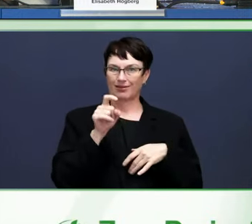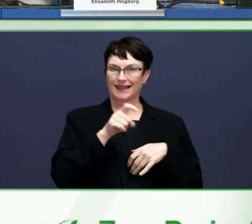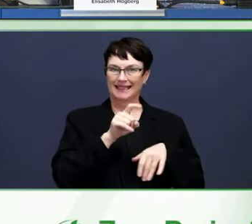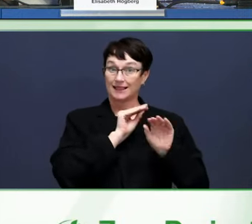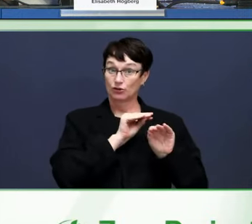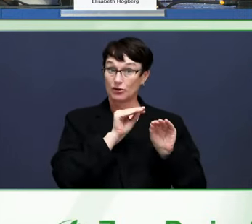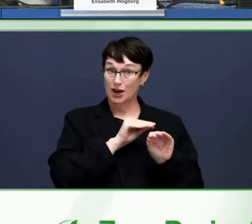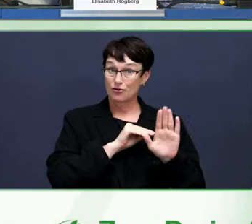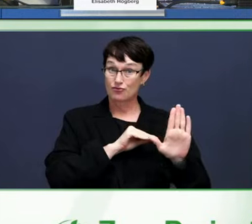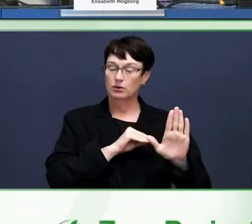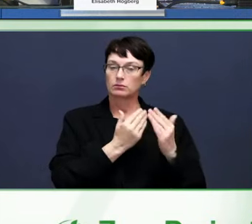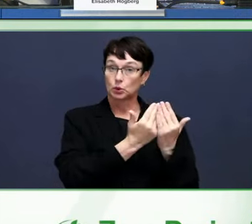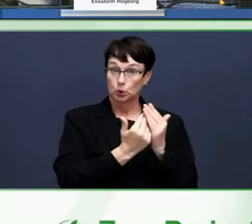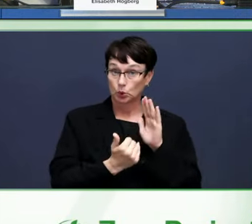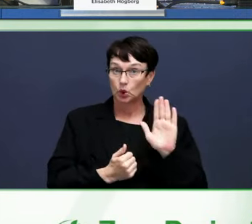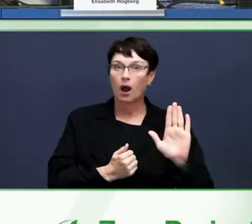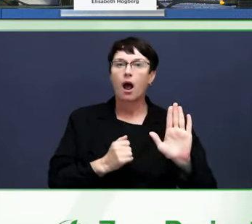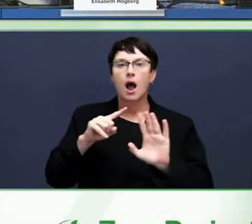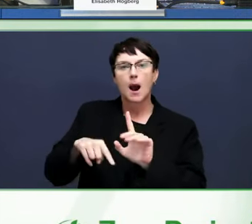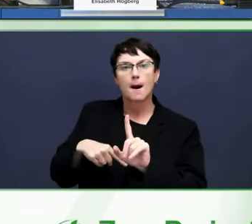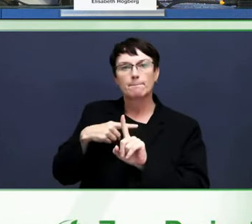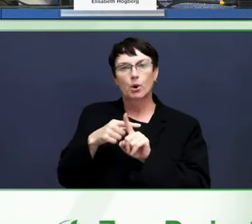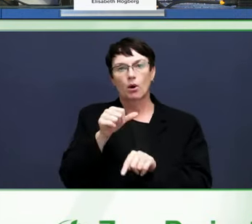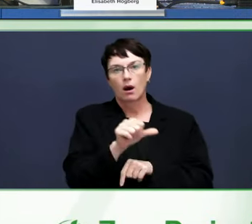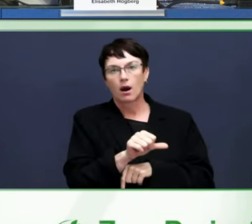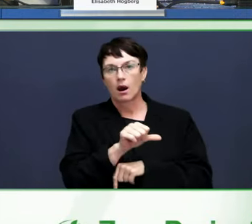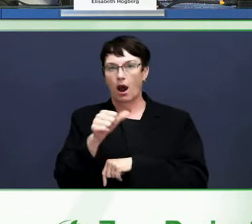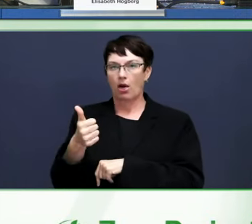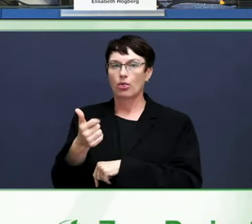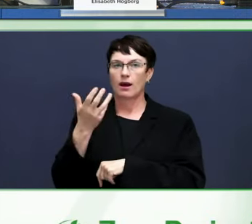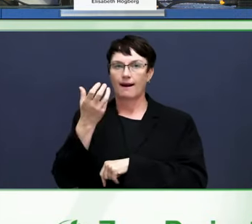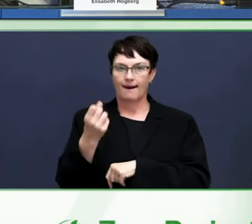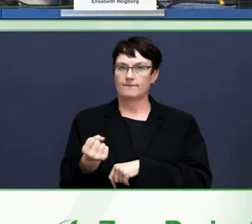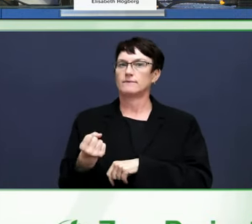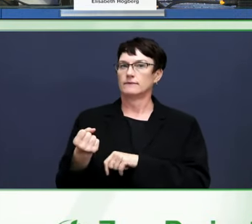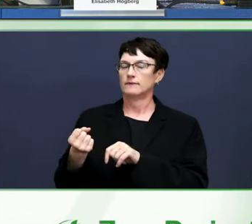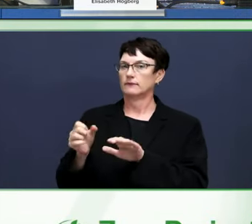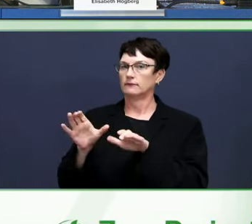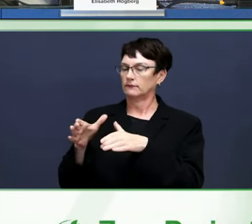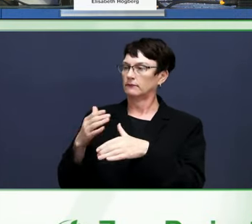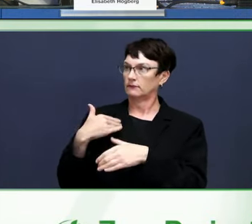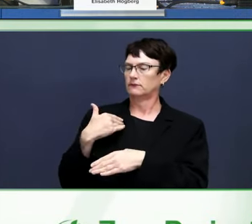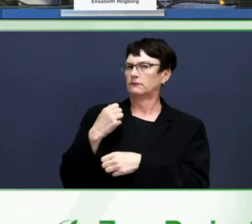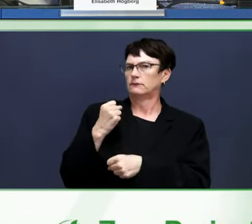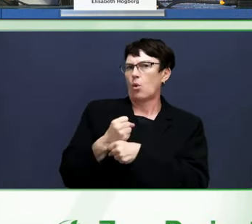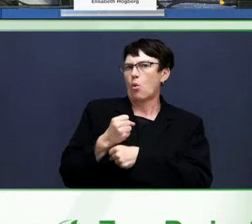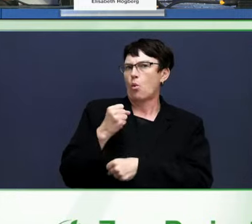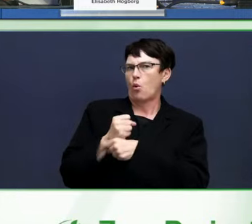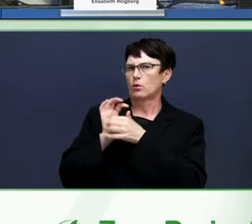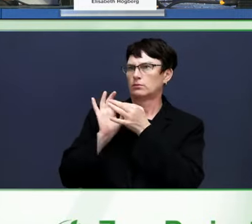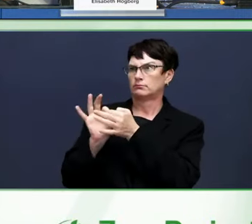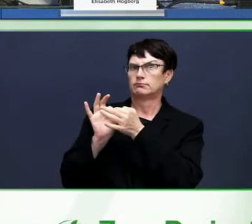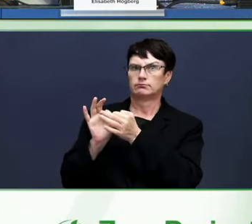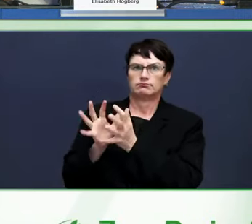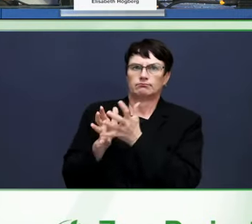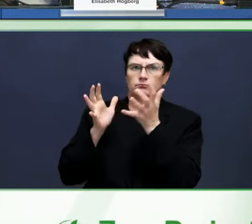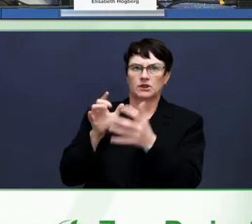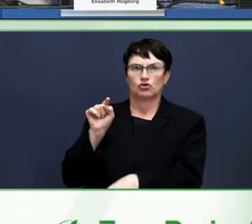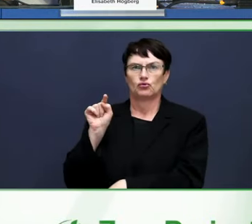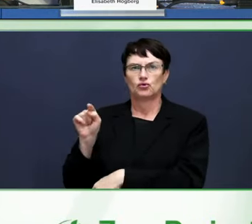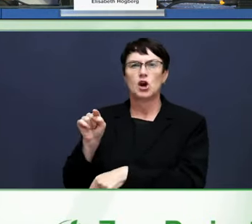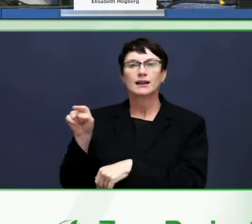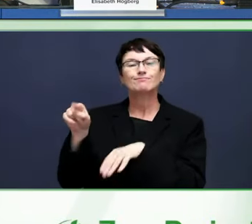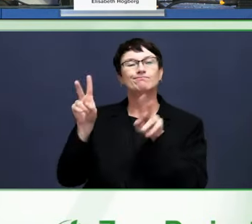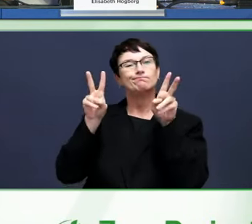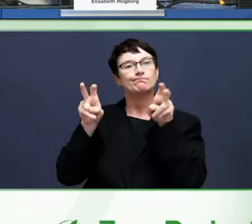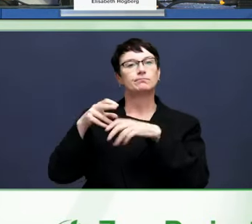to explain a little bit what we have done recently to improve equity and quality in schools connected